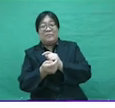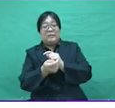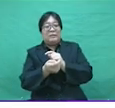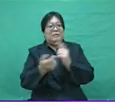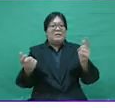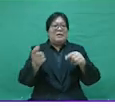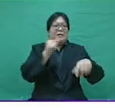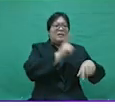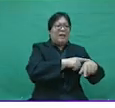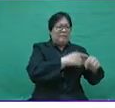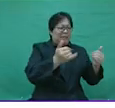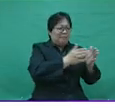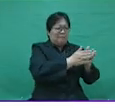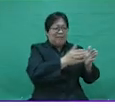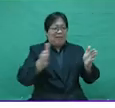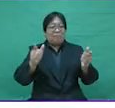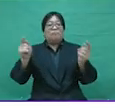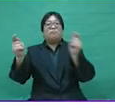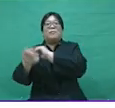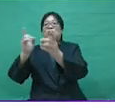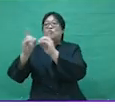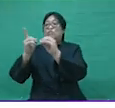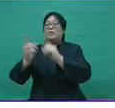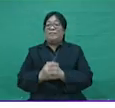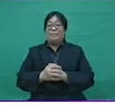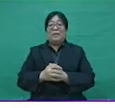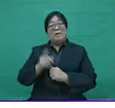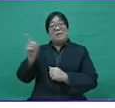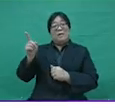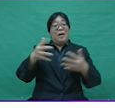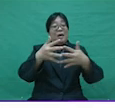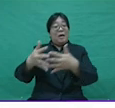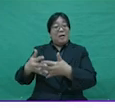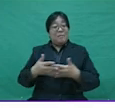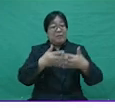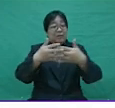some time to the digital level. In the Americas,